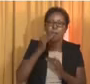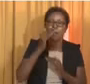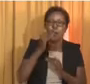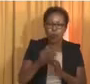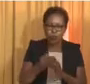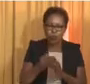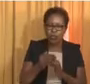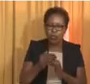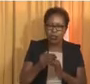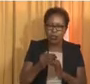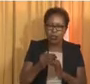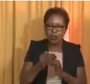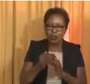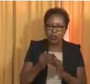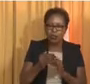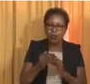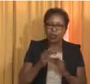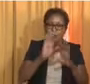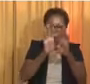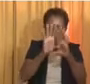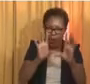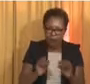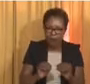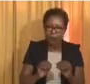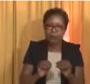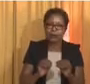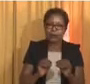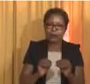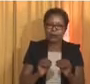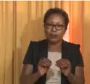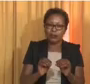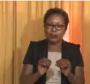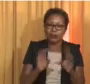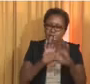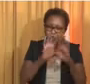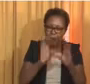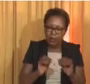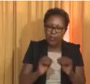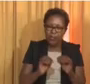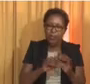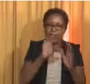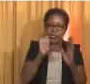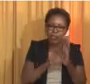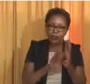enumerated amendment powers stipulated in Chapter 16 of the Constitution.